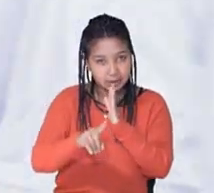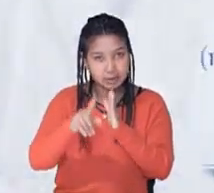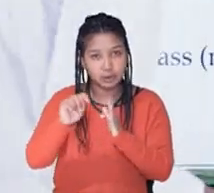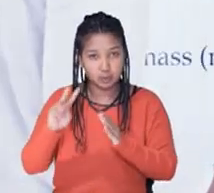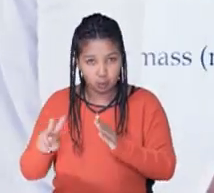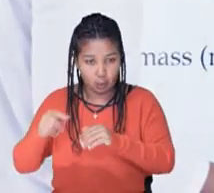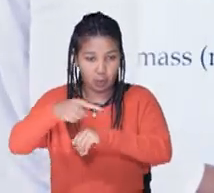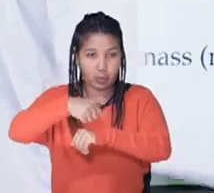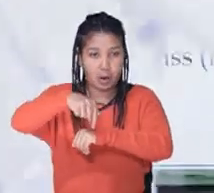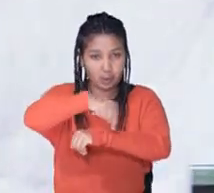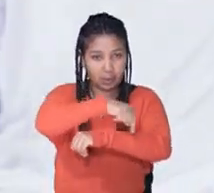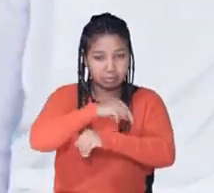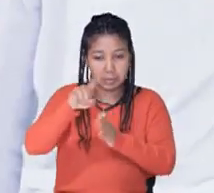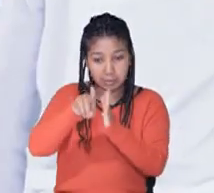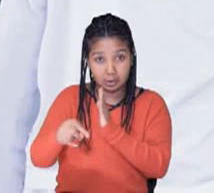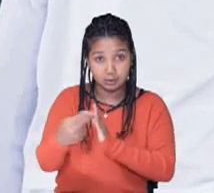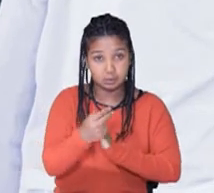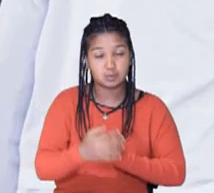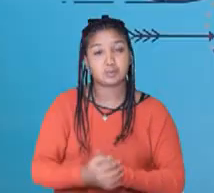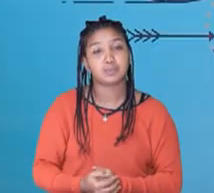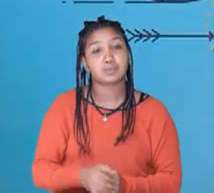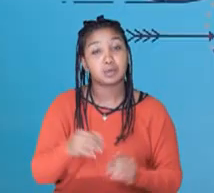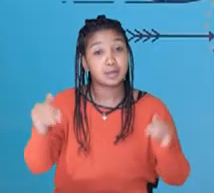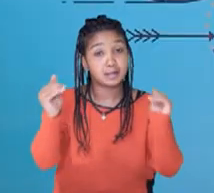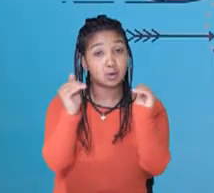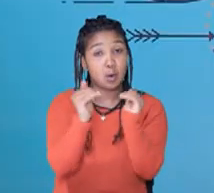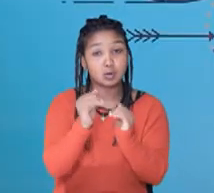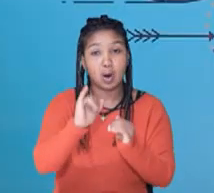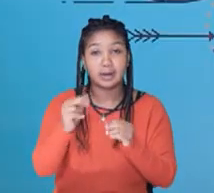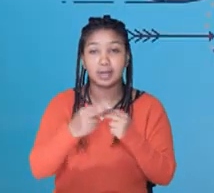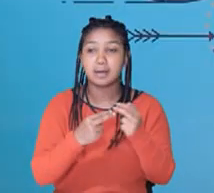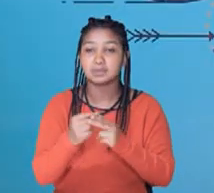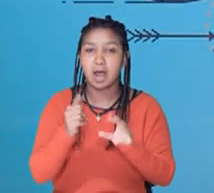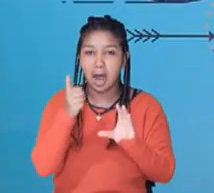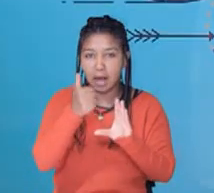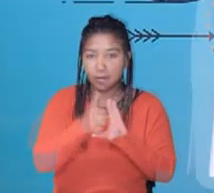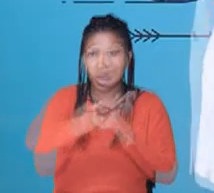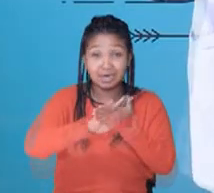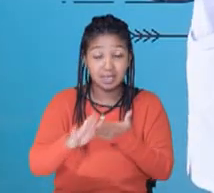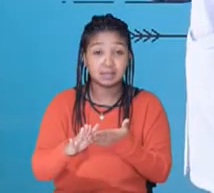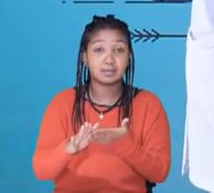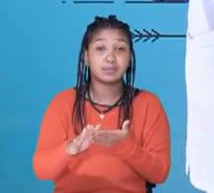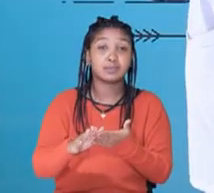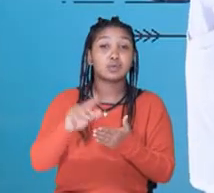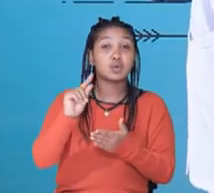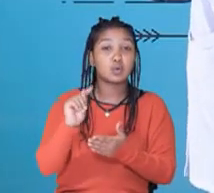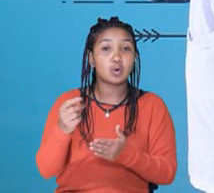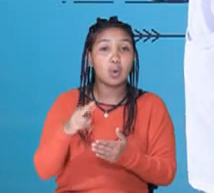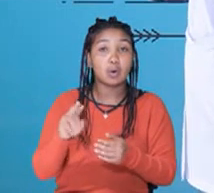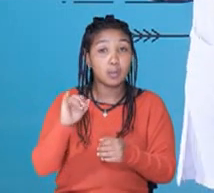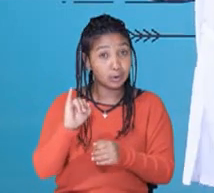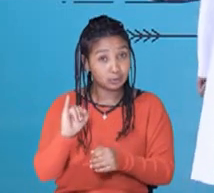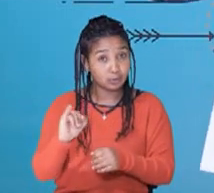tension T2R, we can subtract these two, is equals to I times alpha. This is how we determine the net torque or